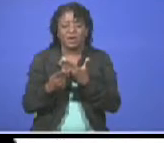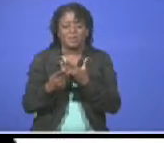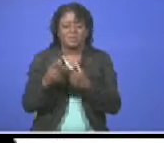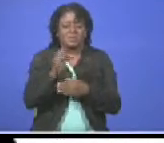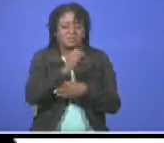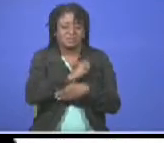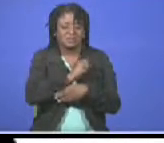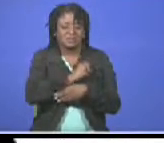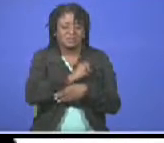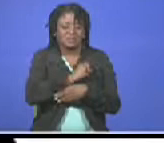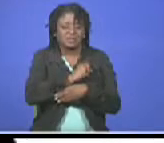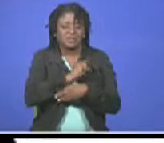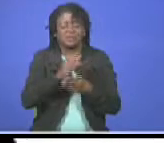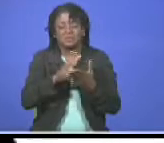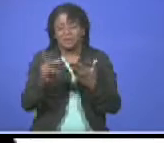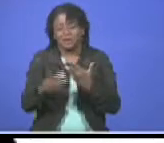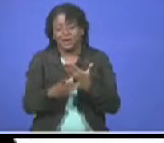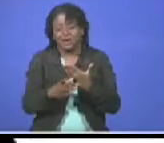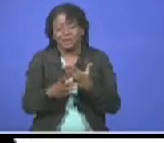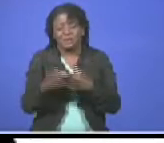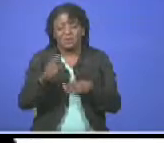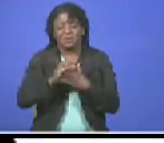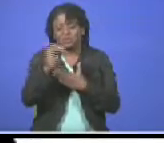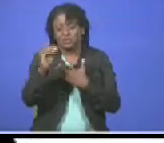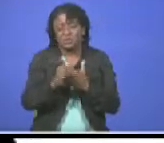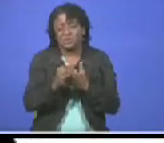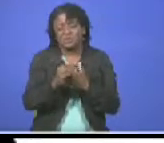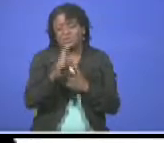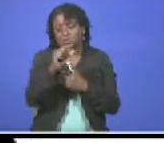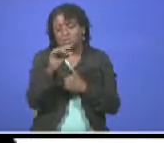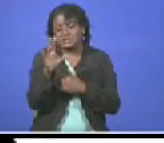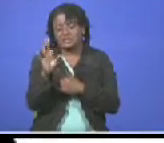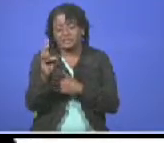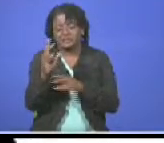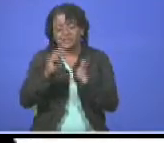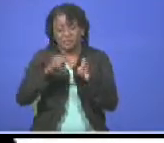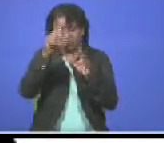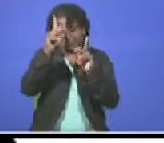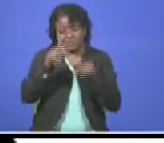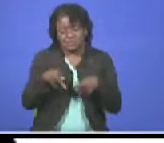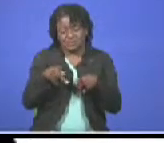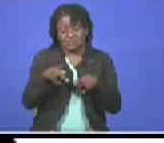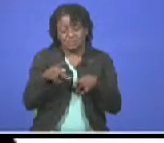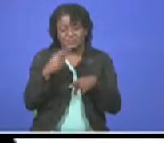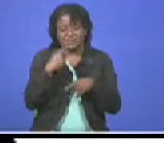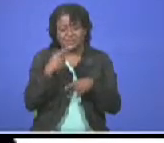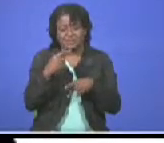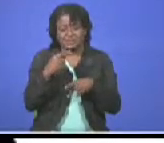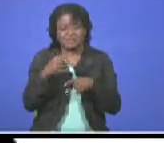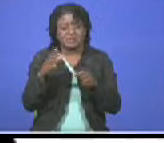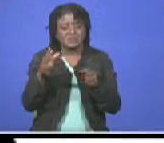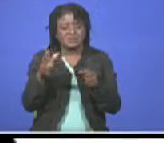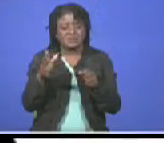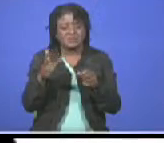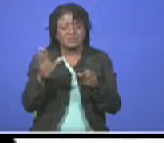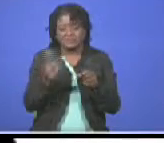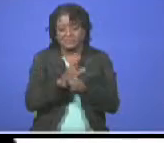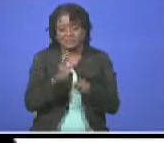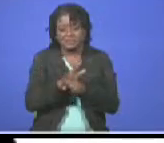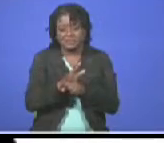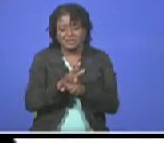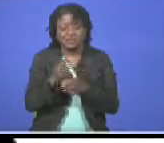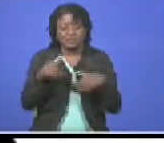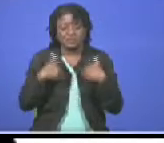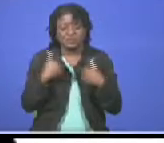association's headquarters on October 27th. Chairperson Neville Wisdom says scouting is the most comprehensive youth program in the